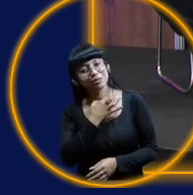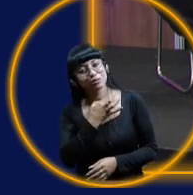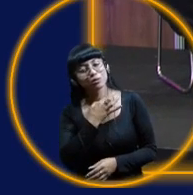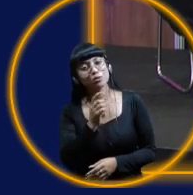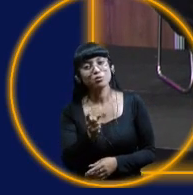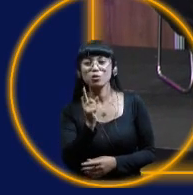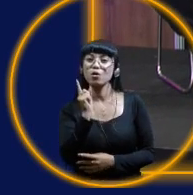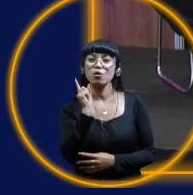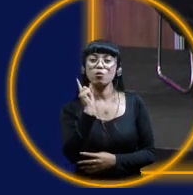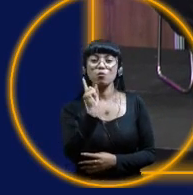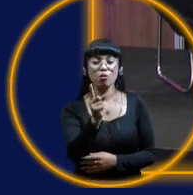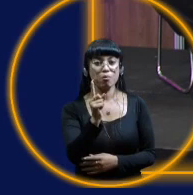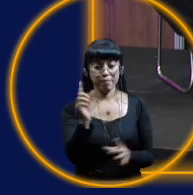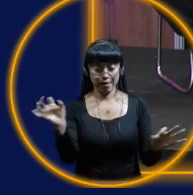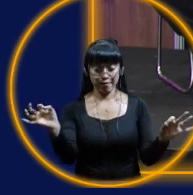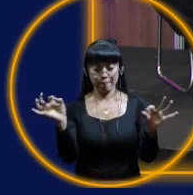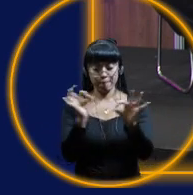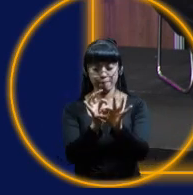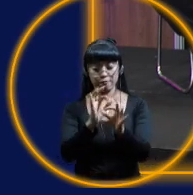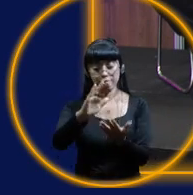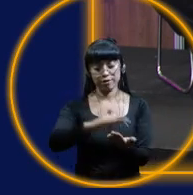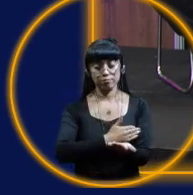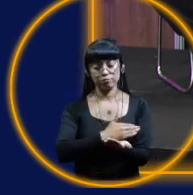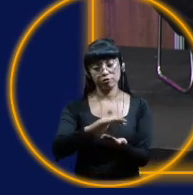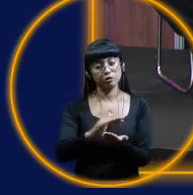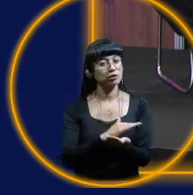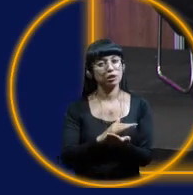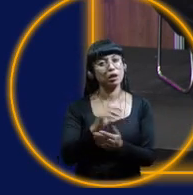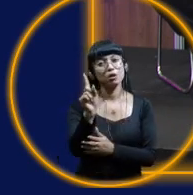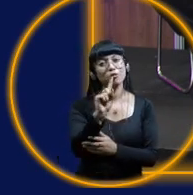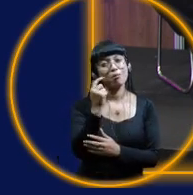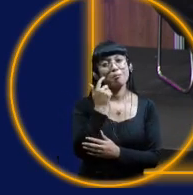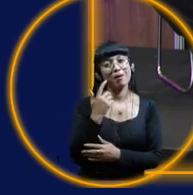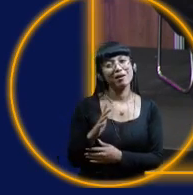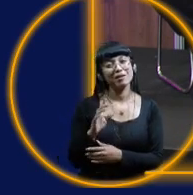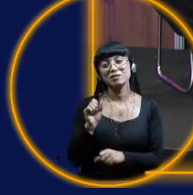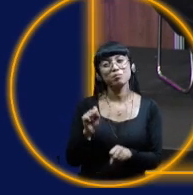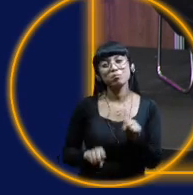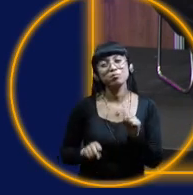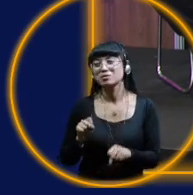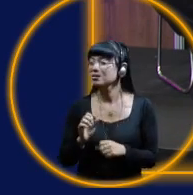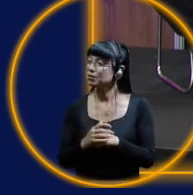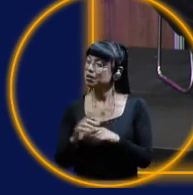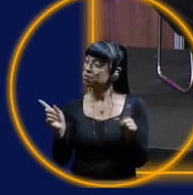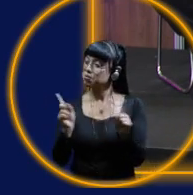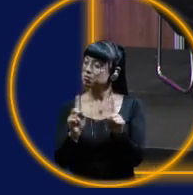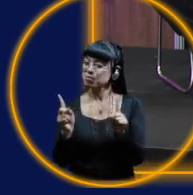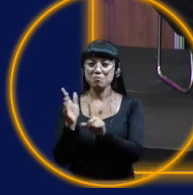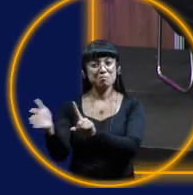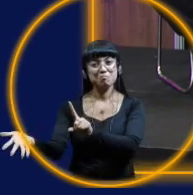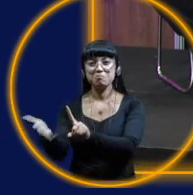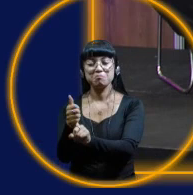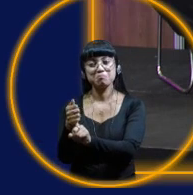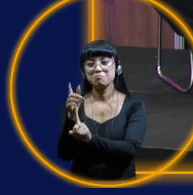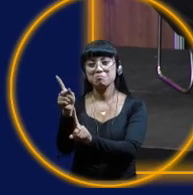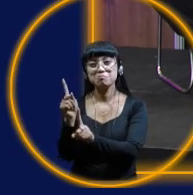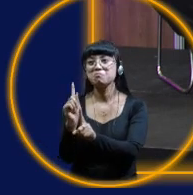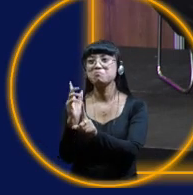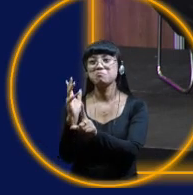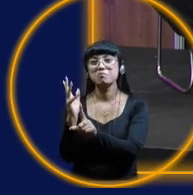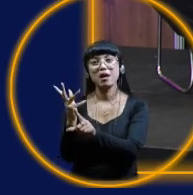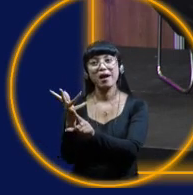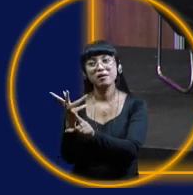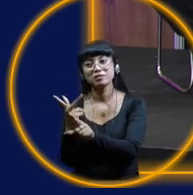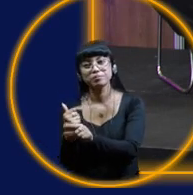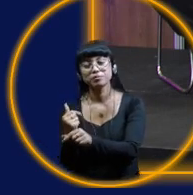on music, but it just never seemed possible to reach an artist on our music alone. And this was like in